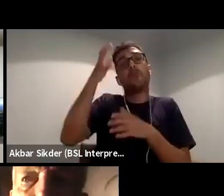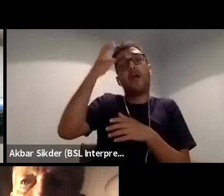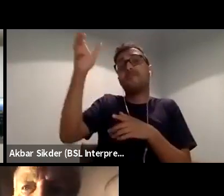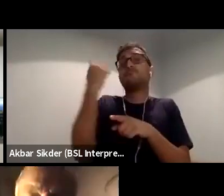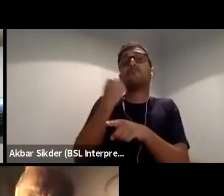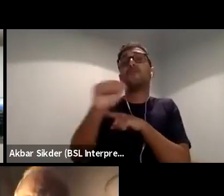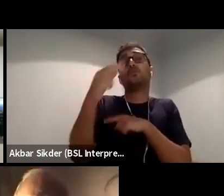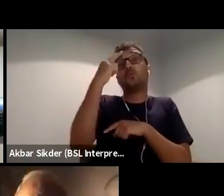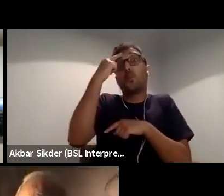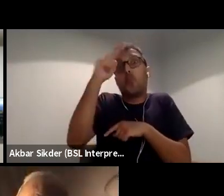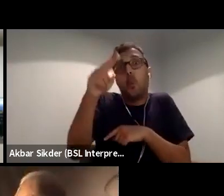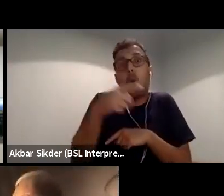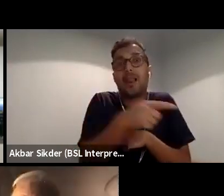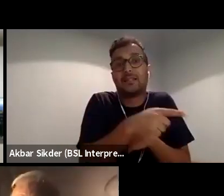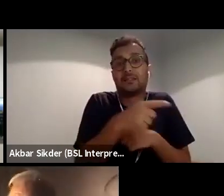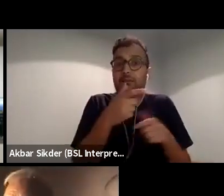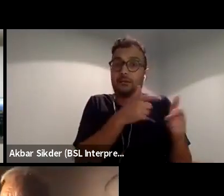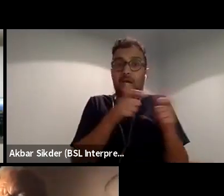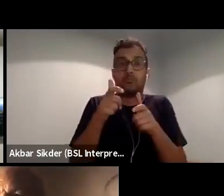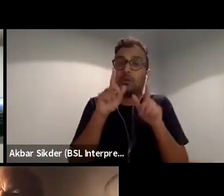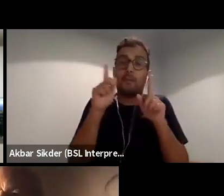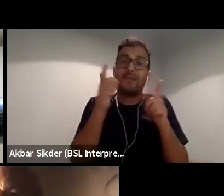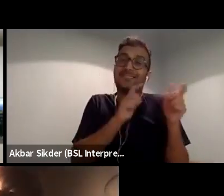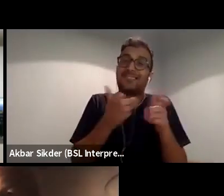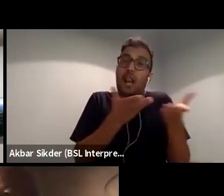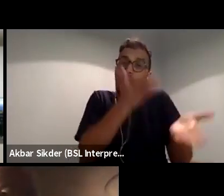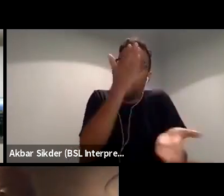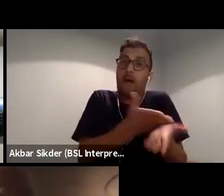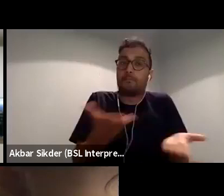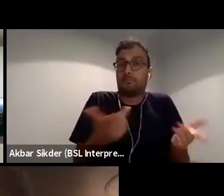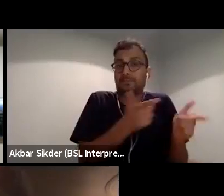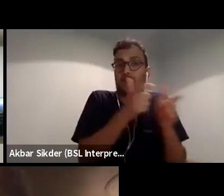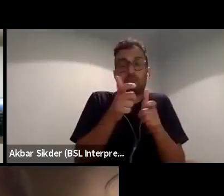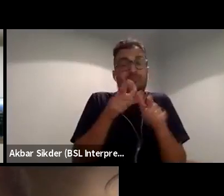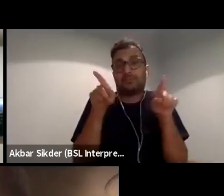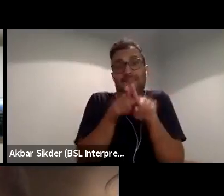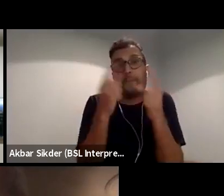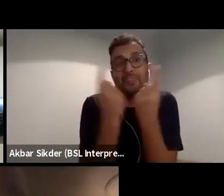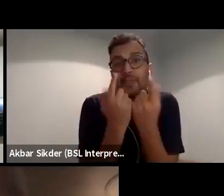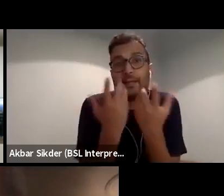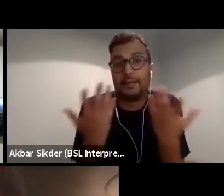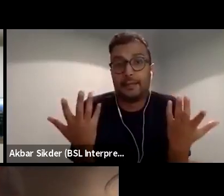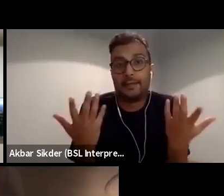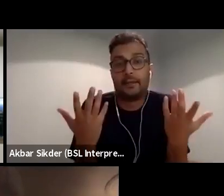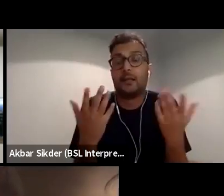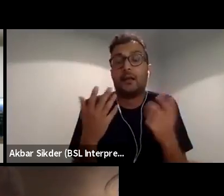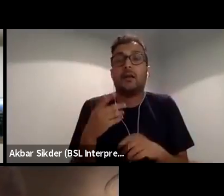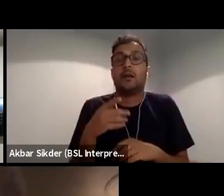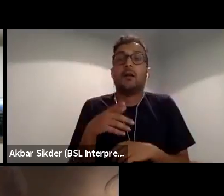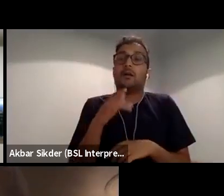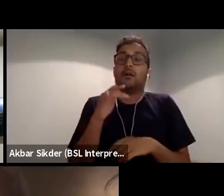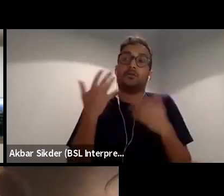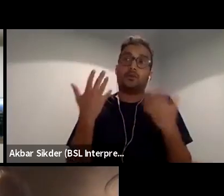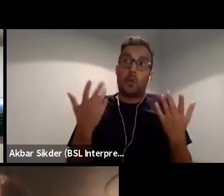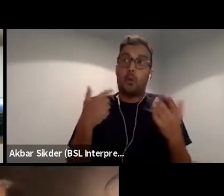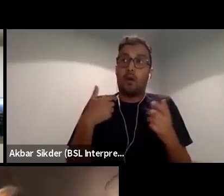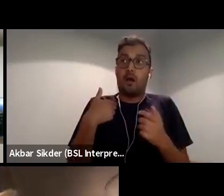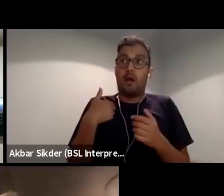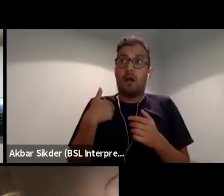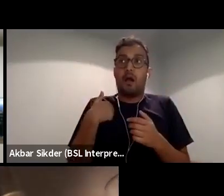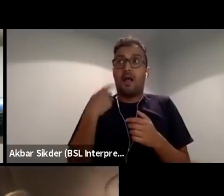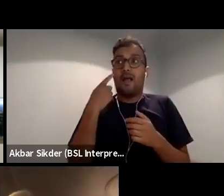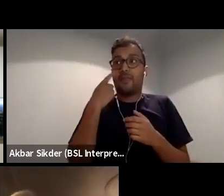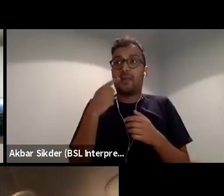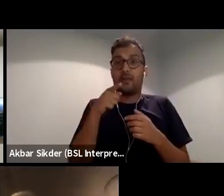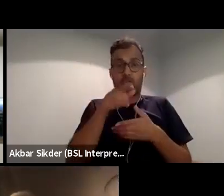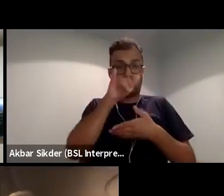point here. This is terrorism. And I think some of the methodologies that I've sort of worked with within the